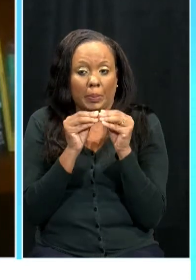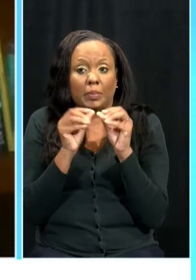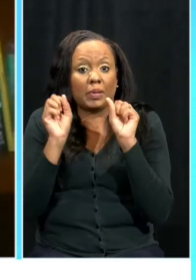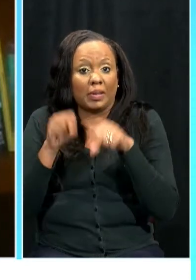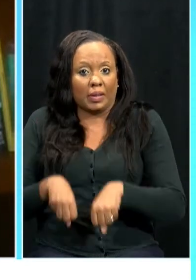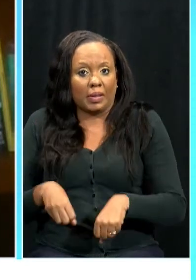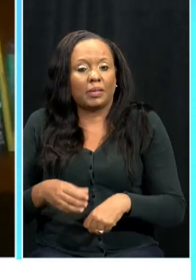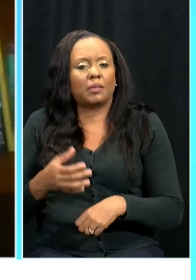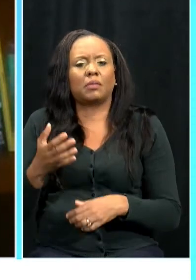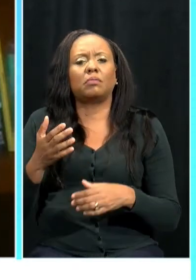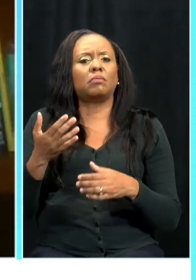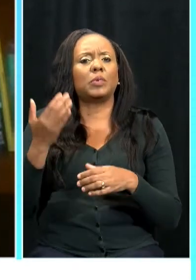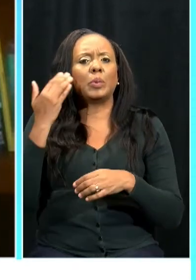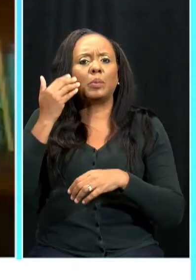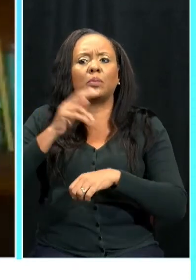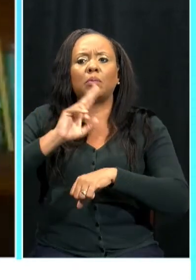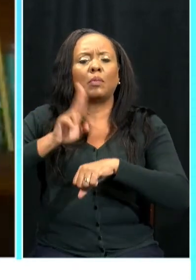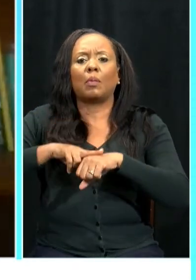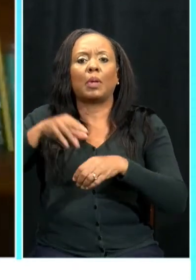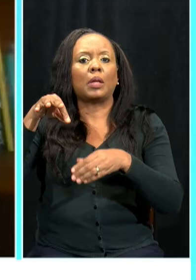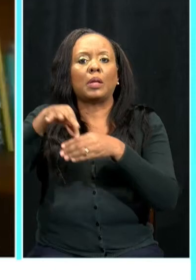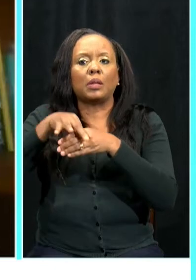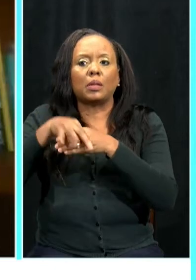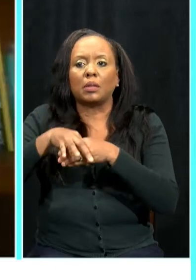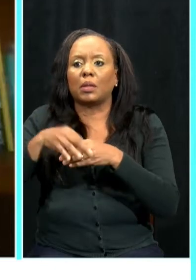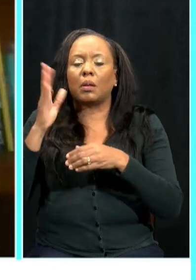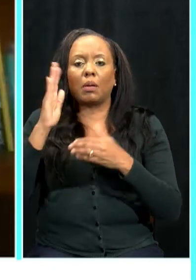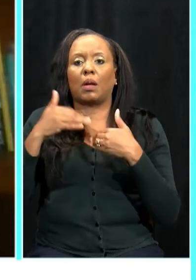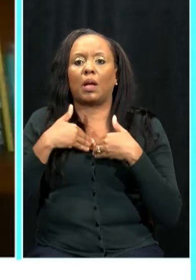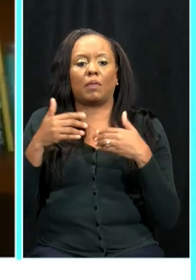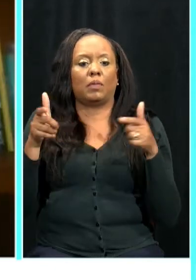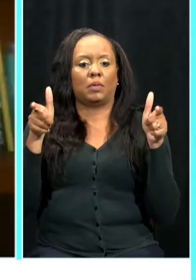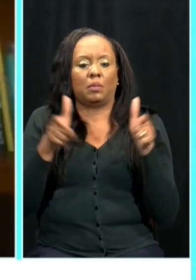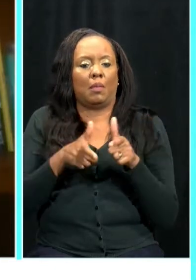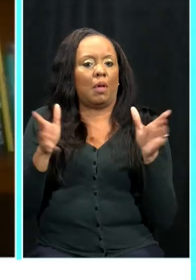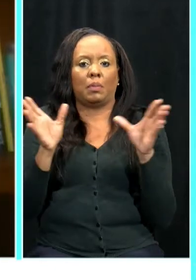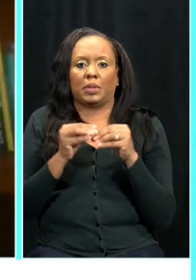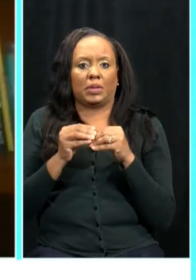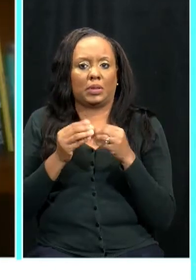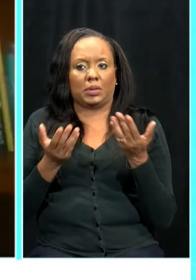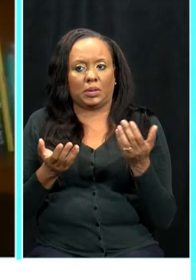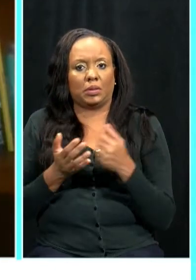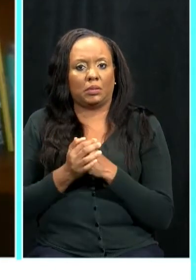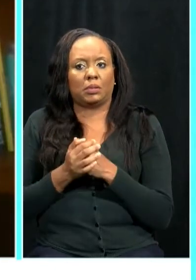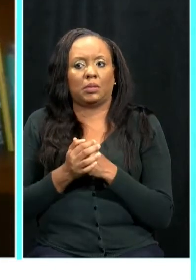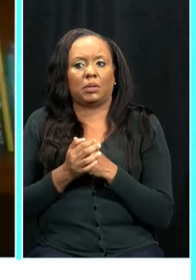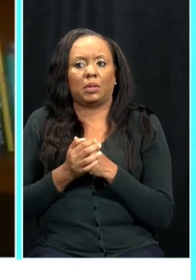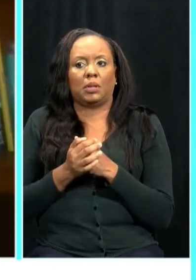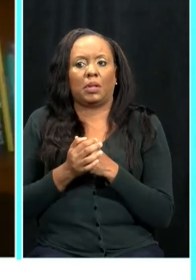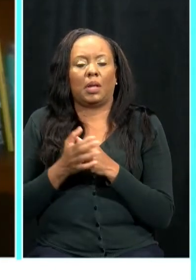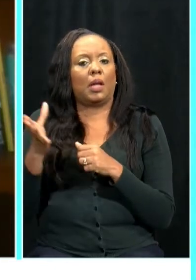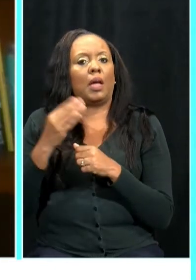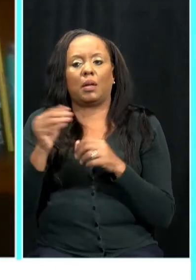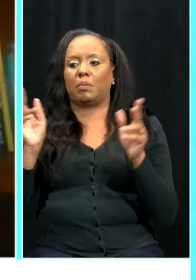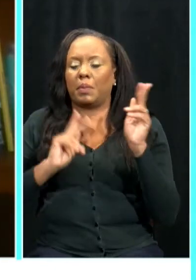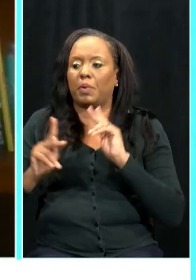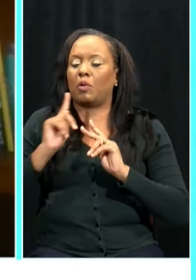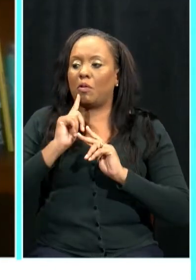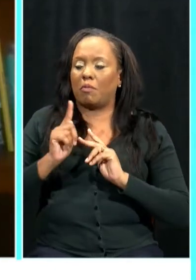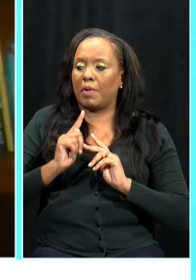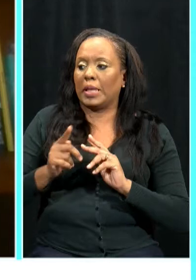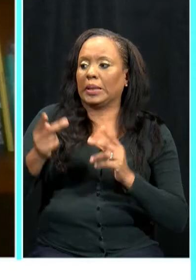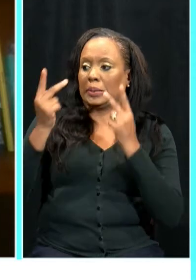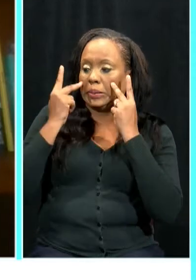Even the normal everyday elections would have had small meetings, and the crowds are not big. So I'm not referring to a national